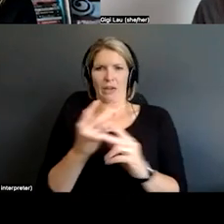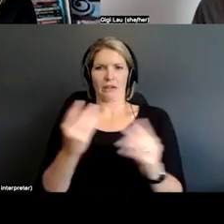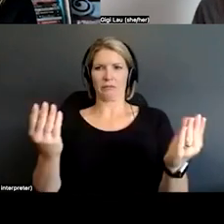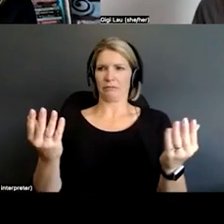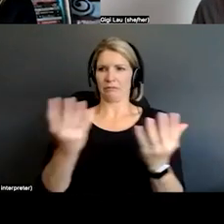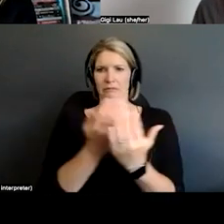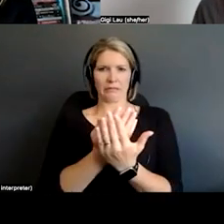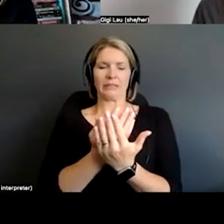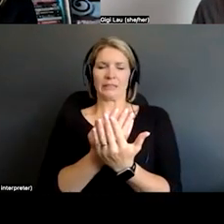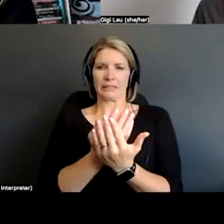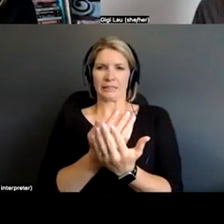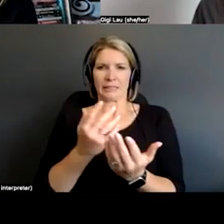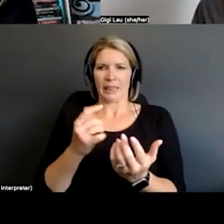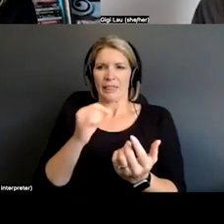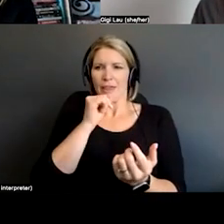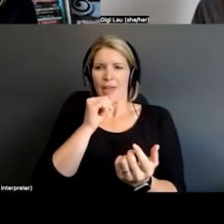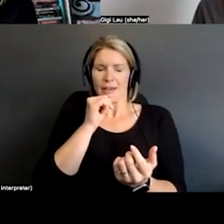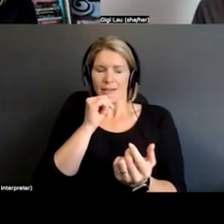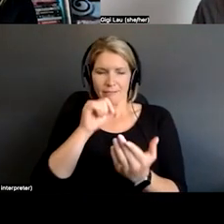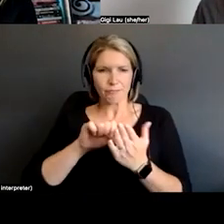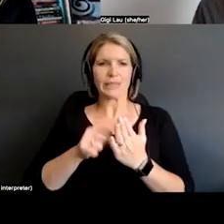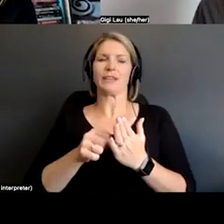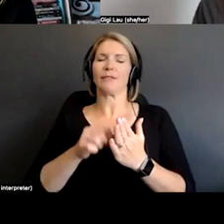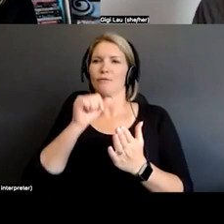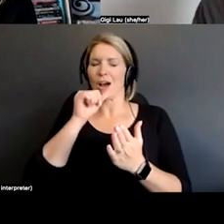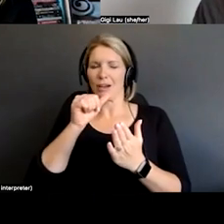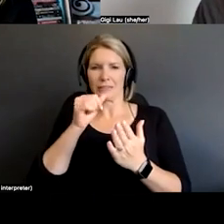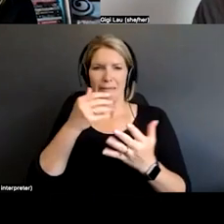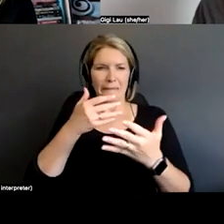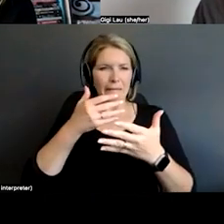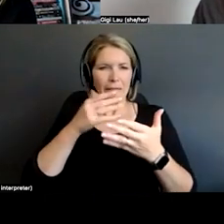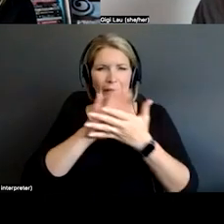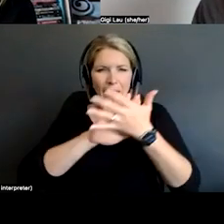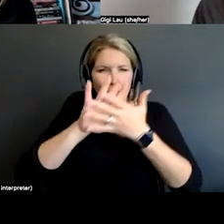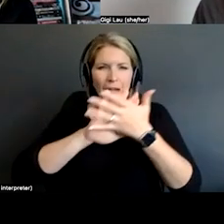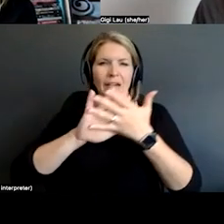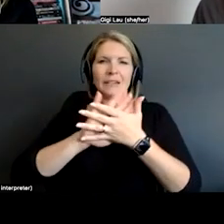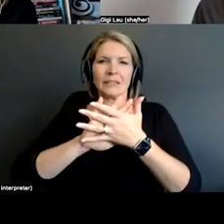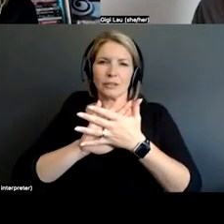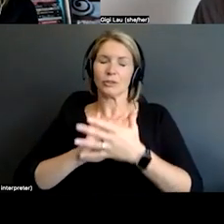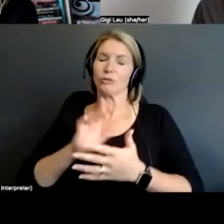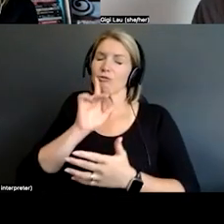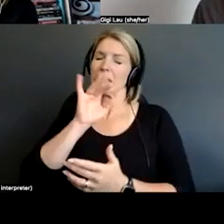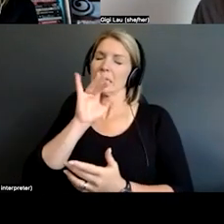stand out and don't fight. So I think often kind of hand drawing the type in places that make sense can do the